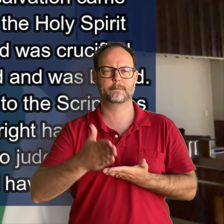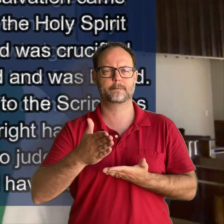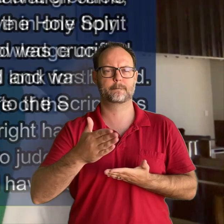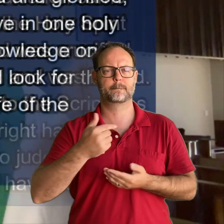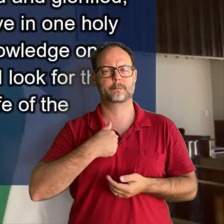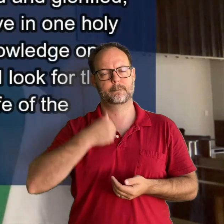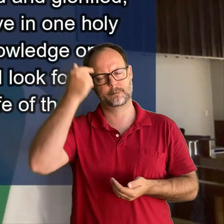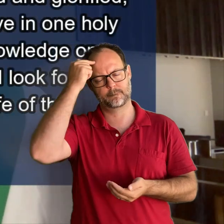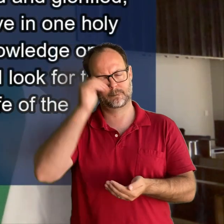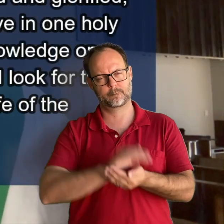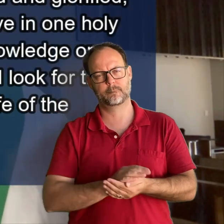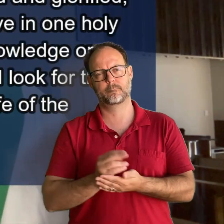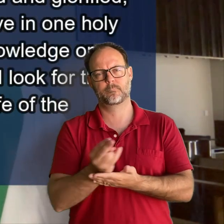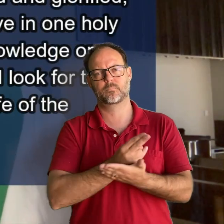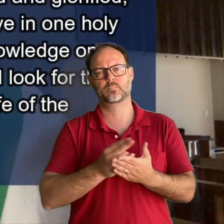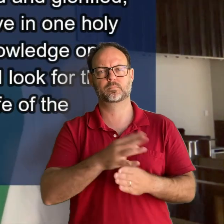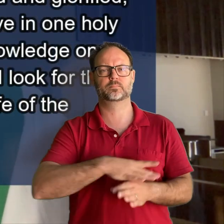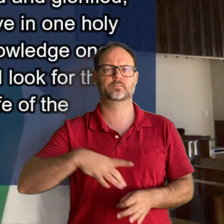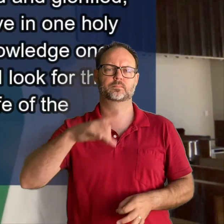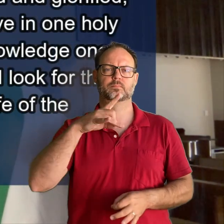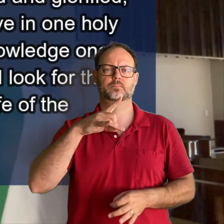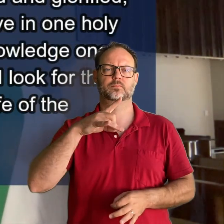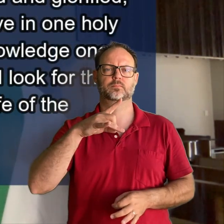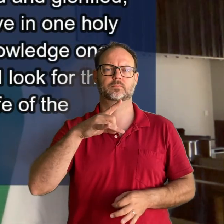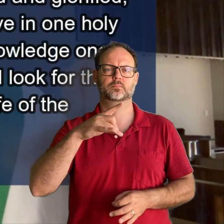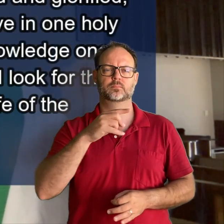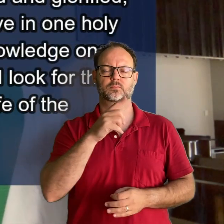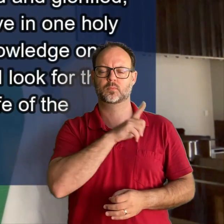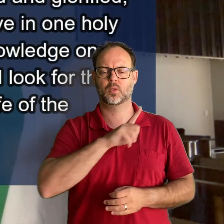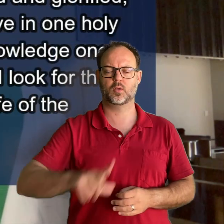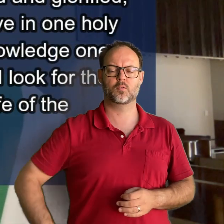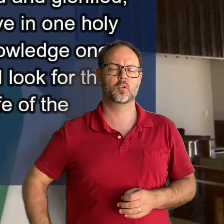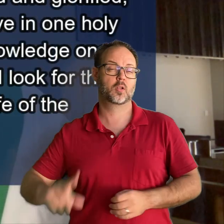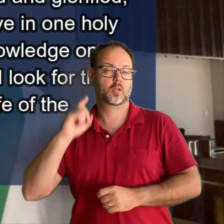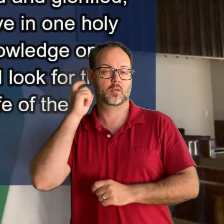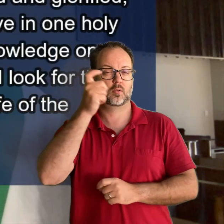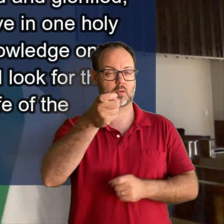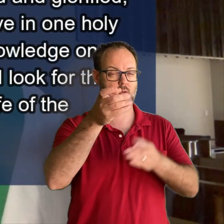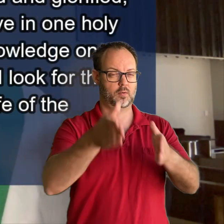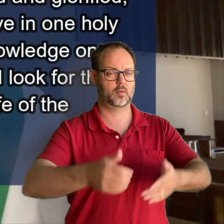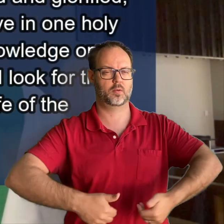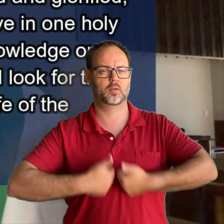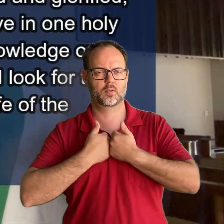end. And I believe in the Holy Spirit, the